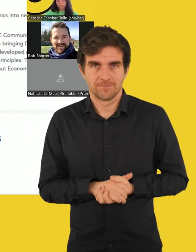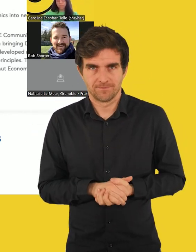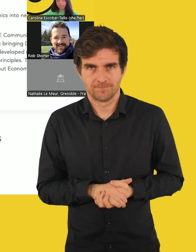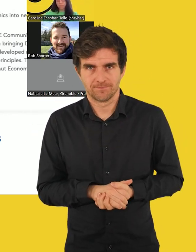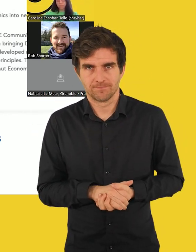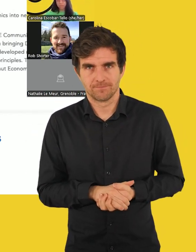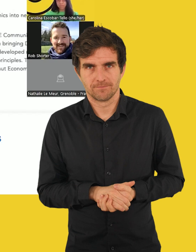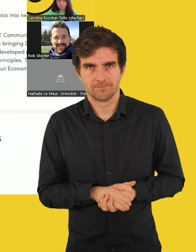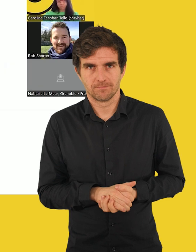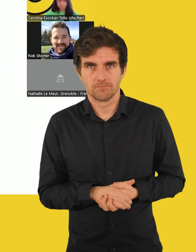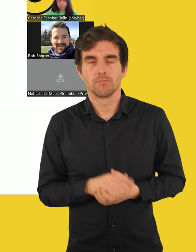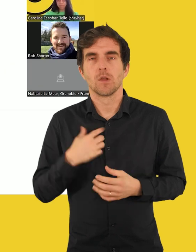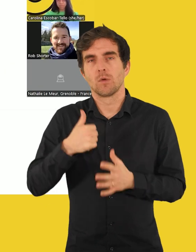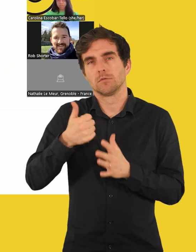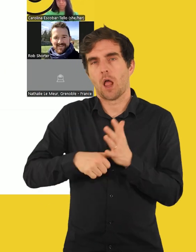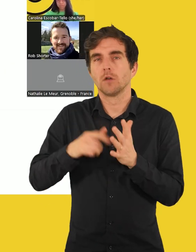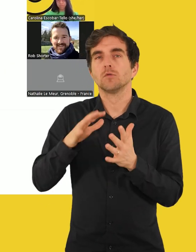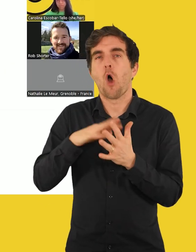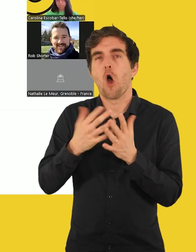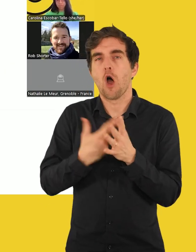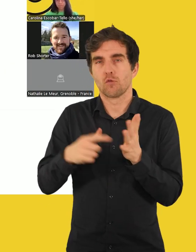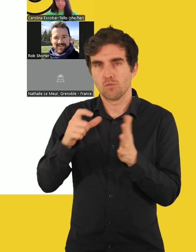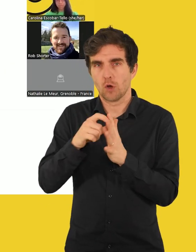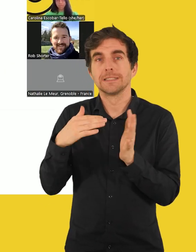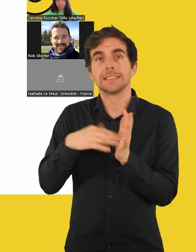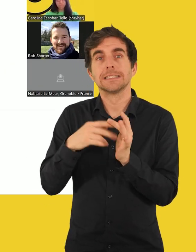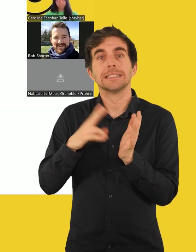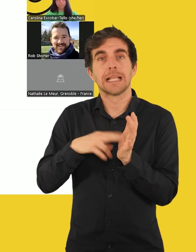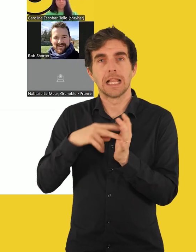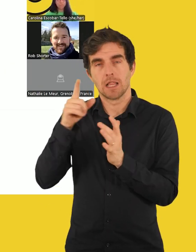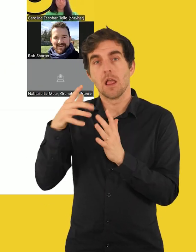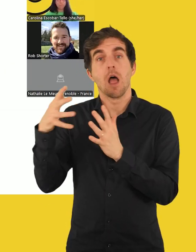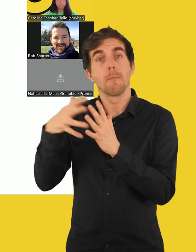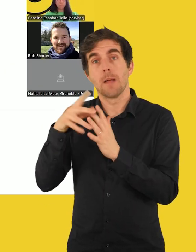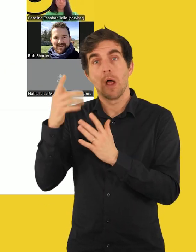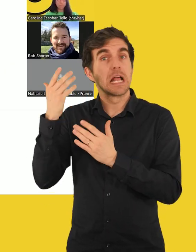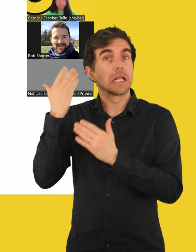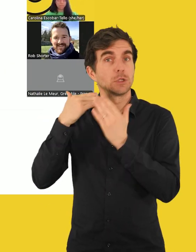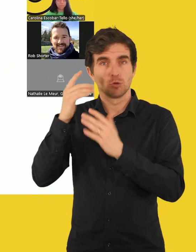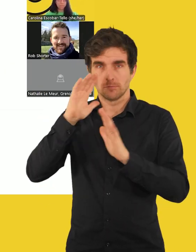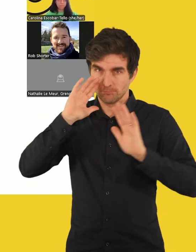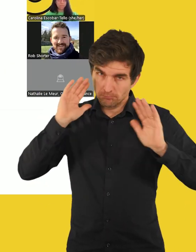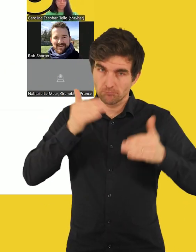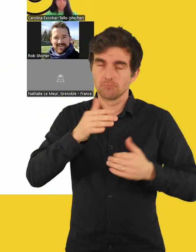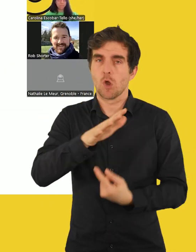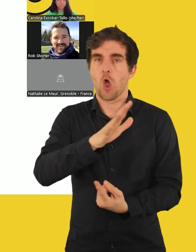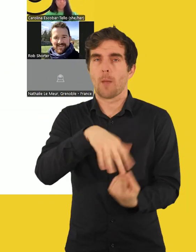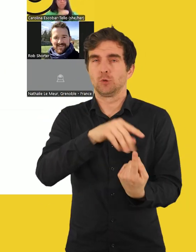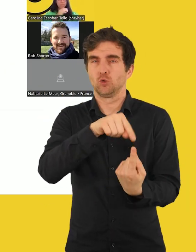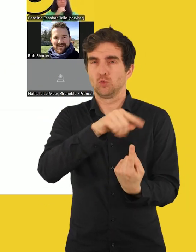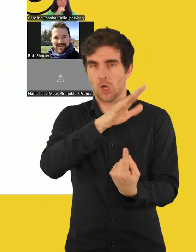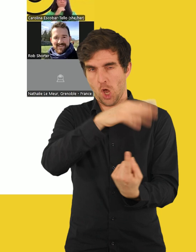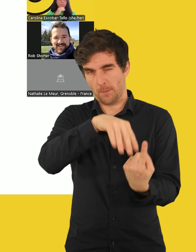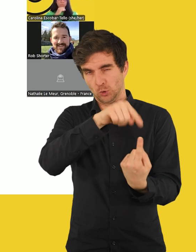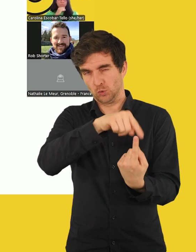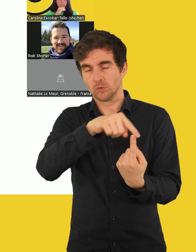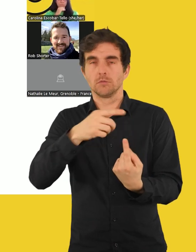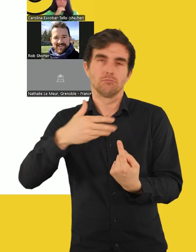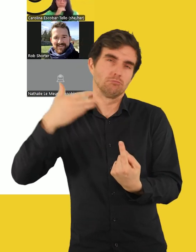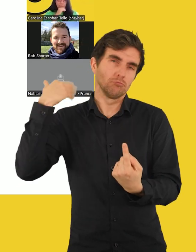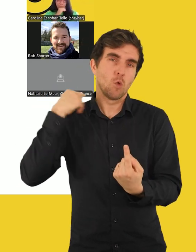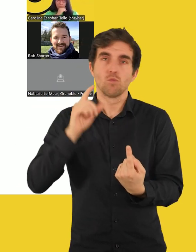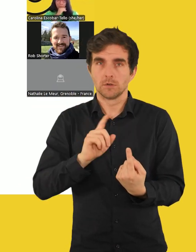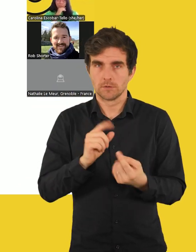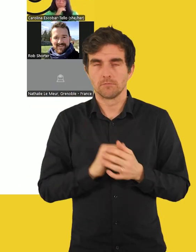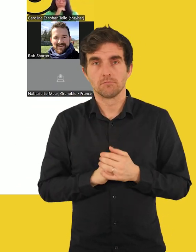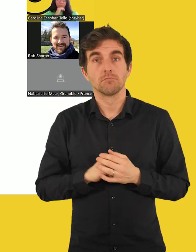these inspirations from others. I'm going to start with Howard Zinn. He was a US historian